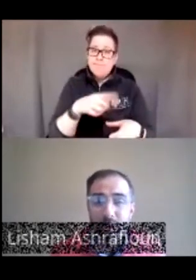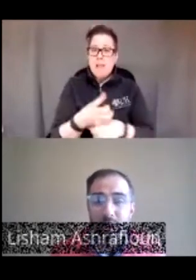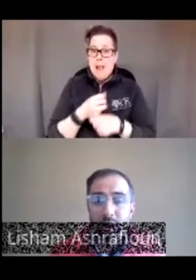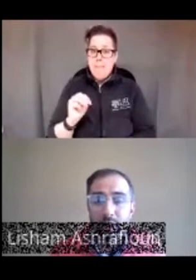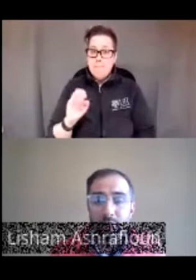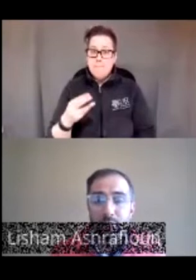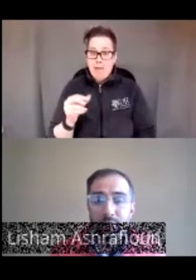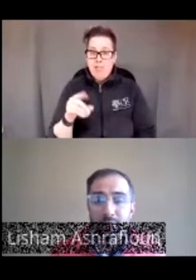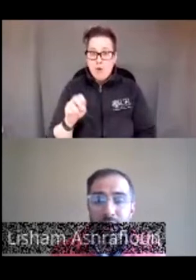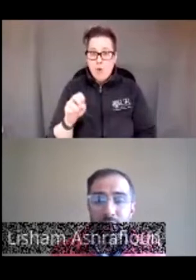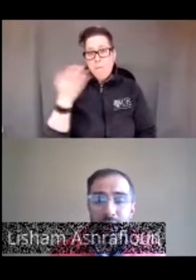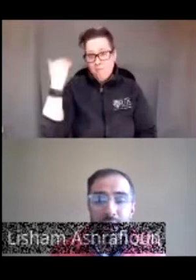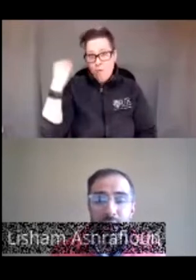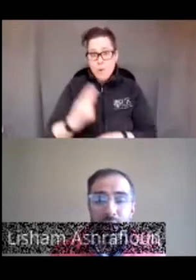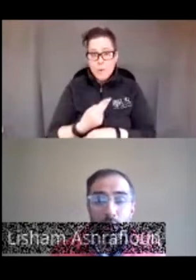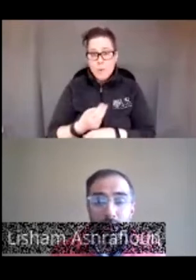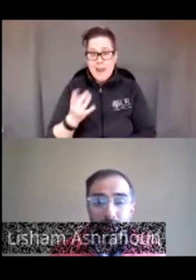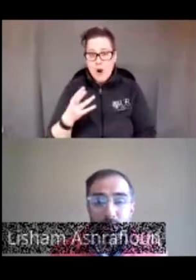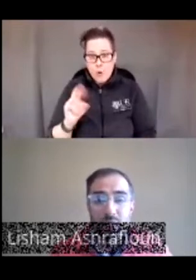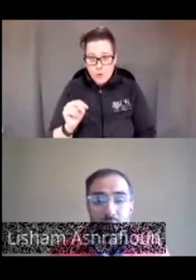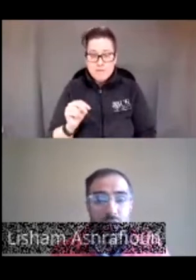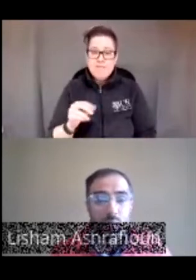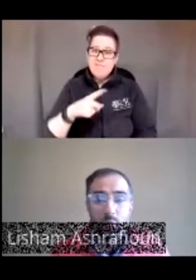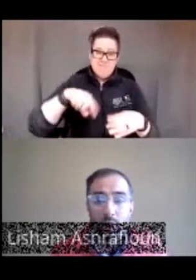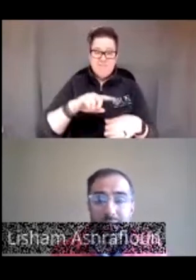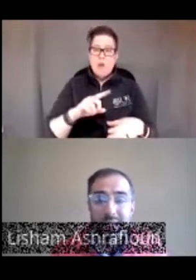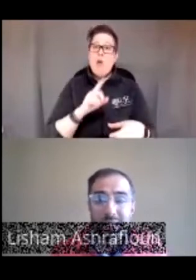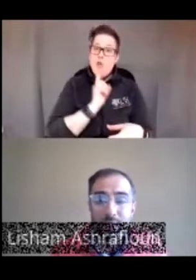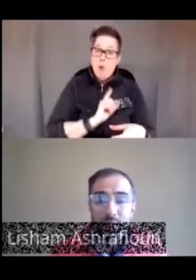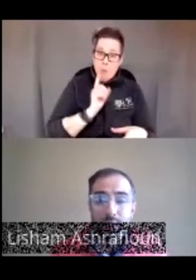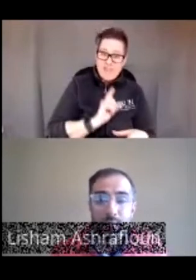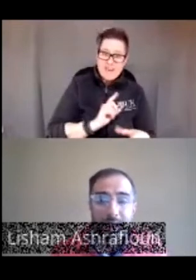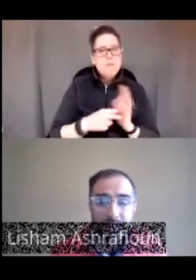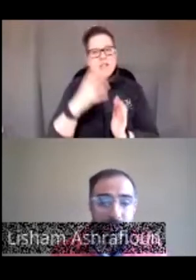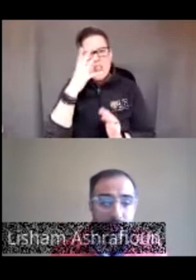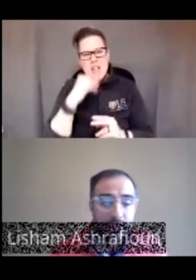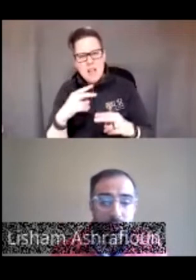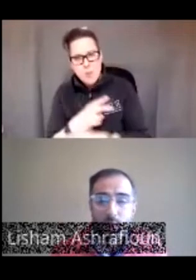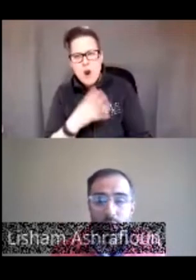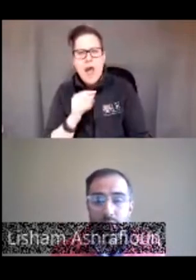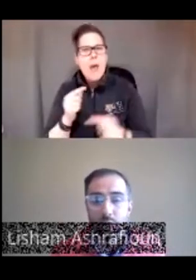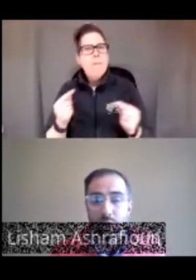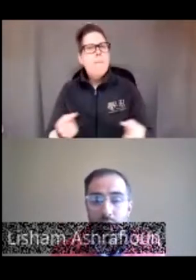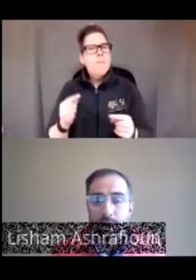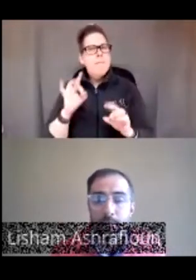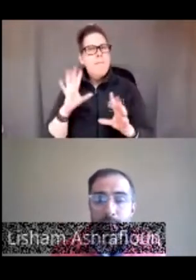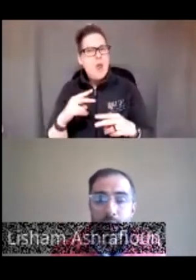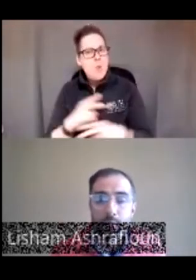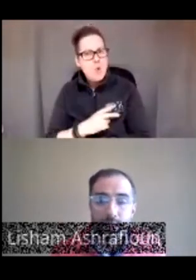use, they found that loneliness was associated with worse sleep and greater pain severity, which of course